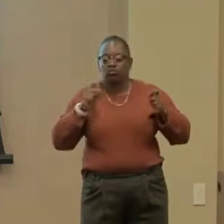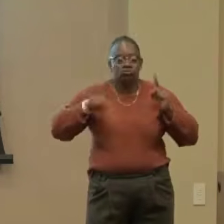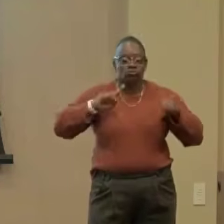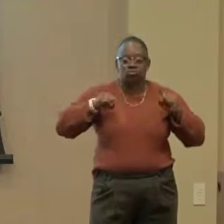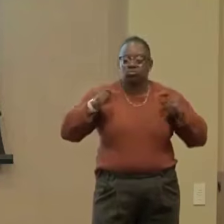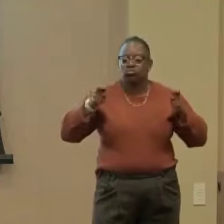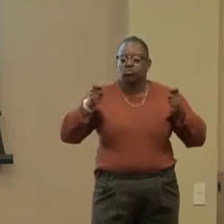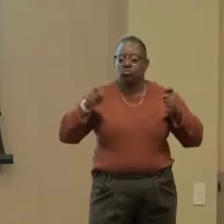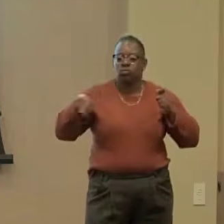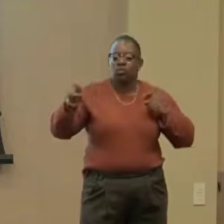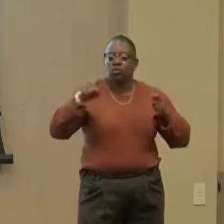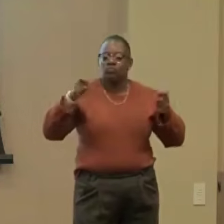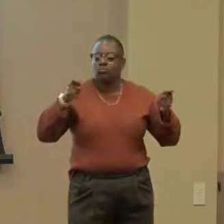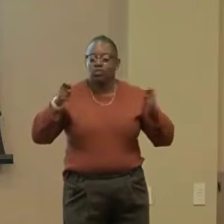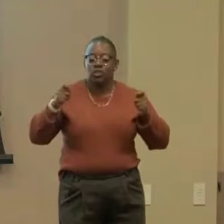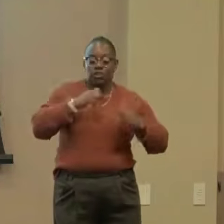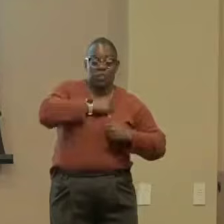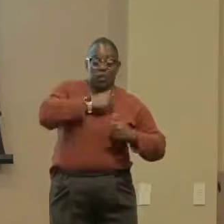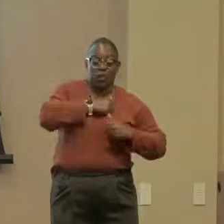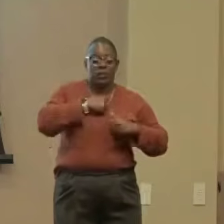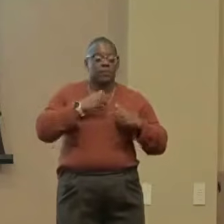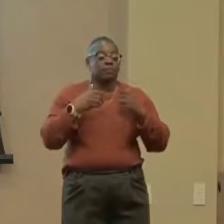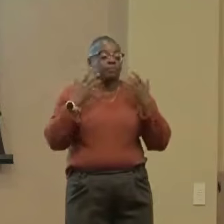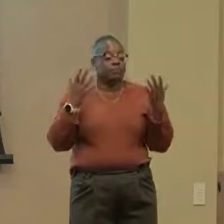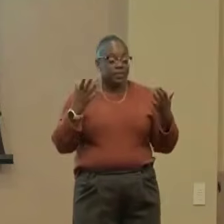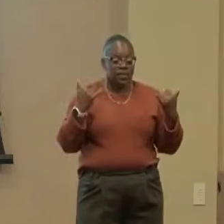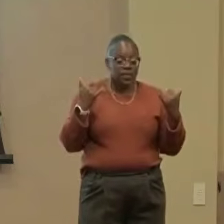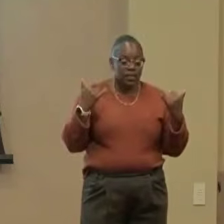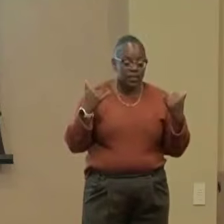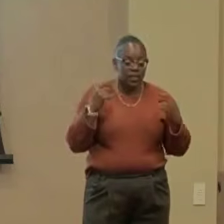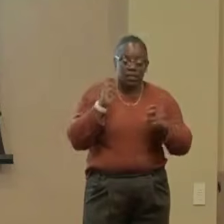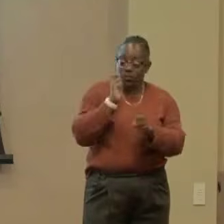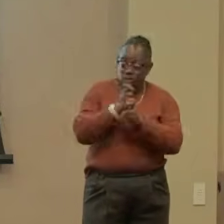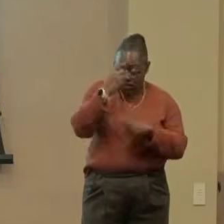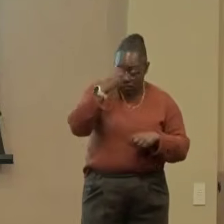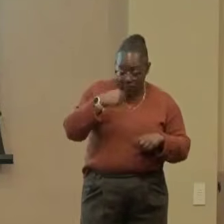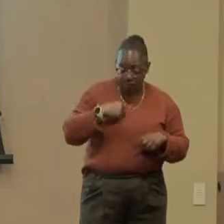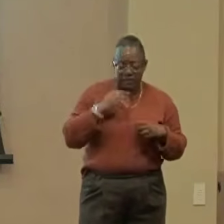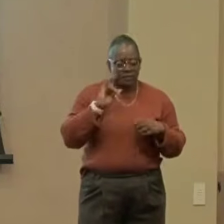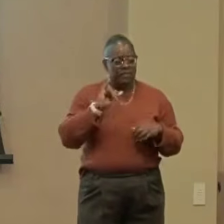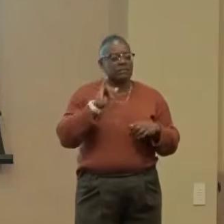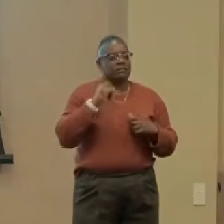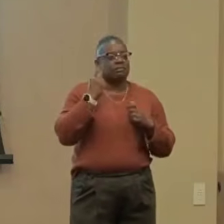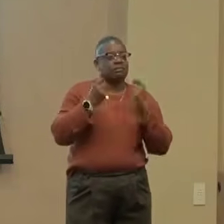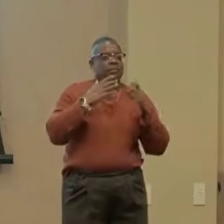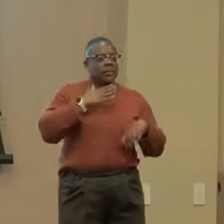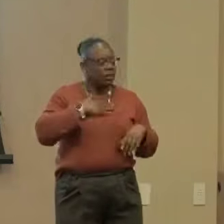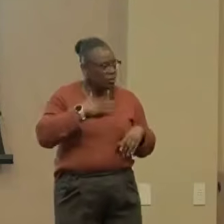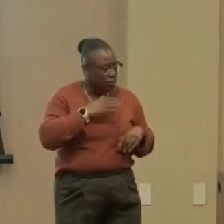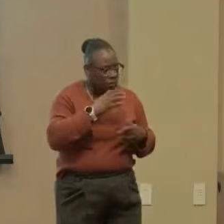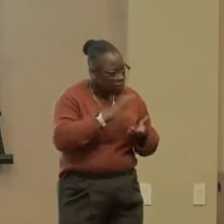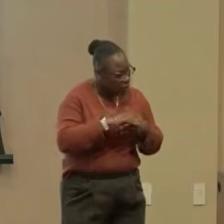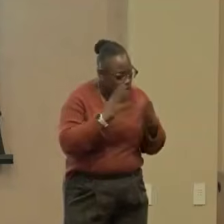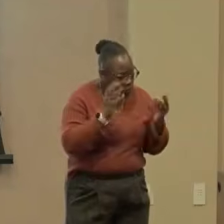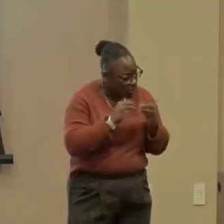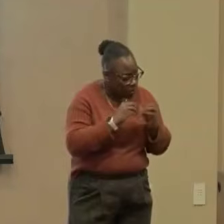life and whatever they do, right? And it was a little bit hard for me to understand that my wife wasn't capable